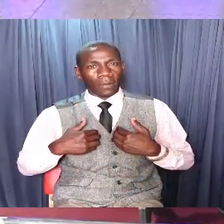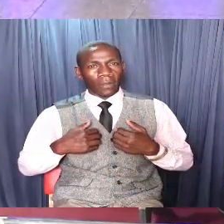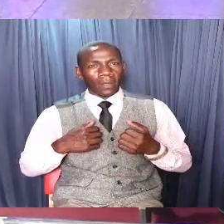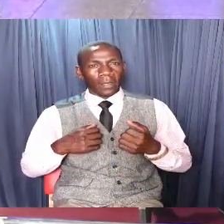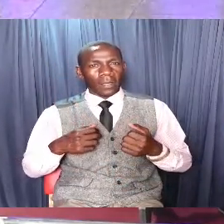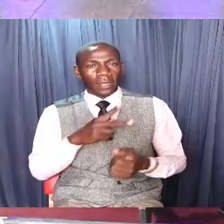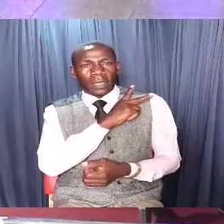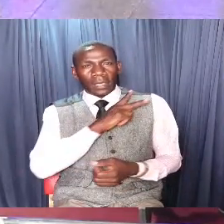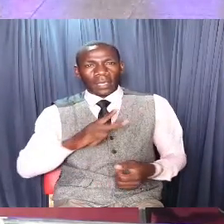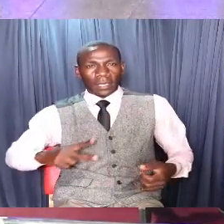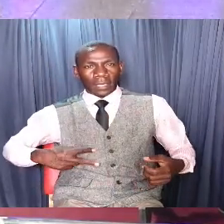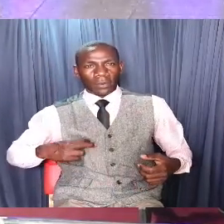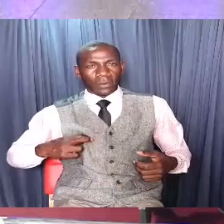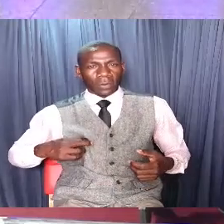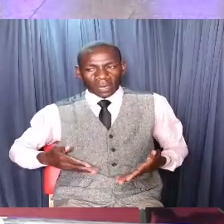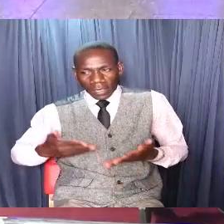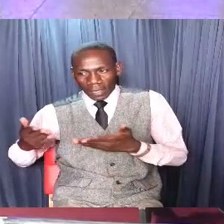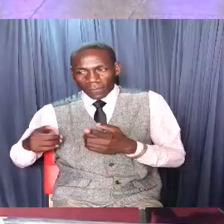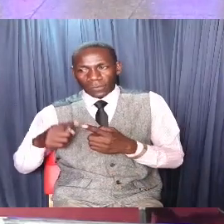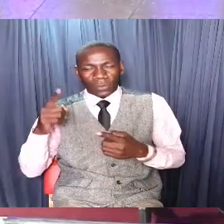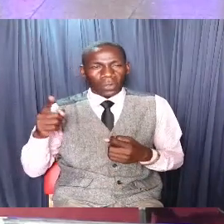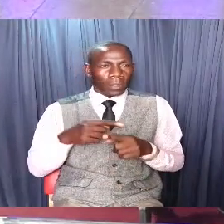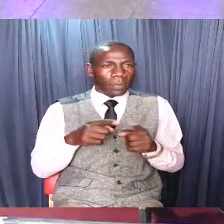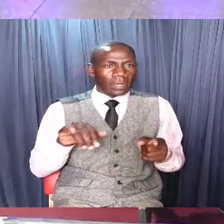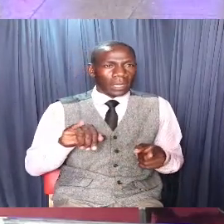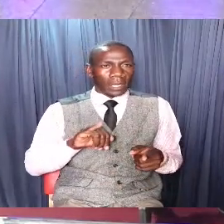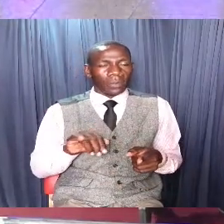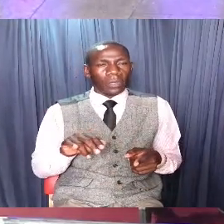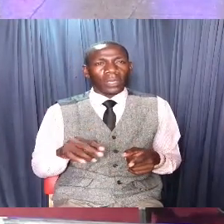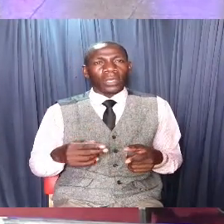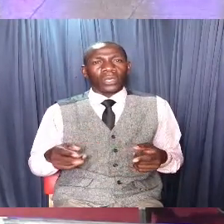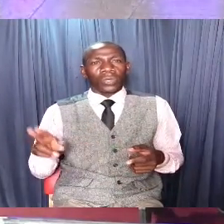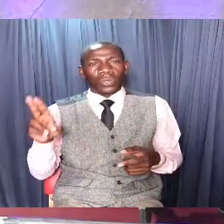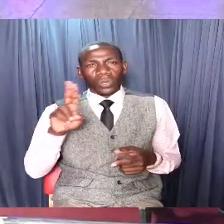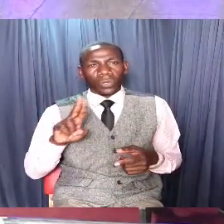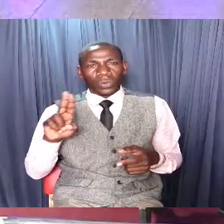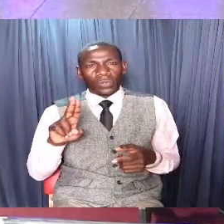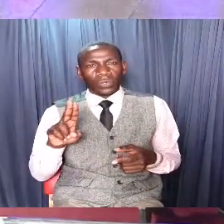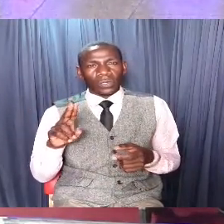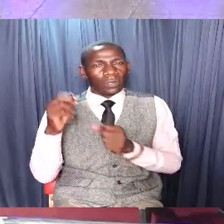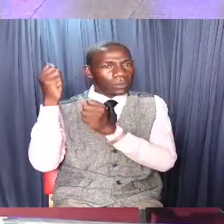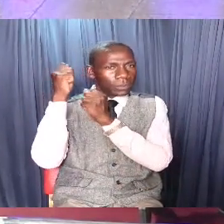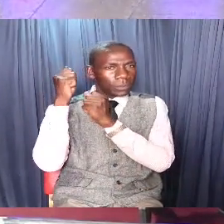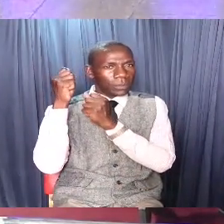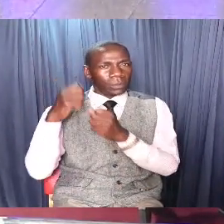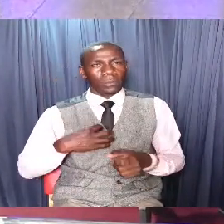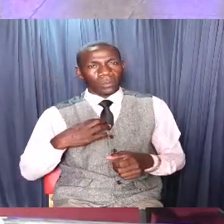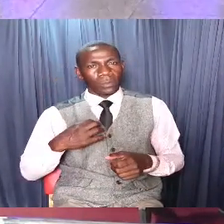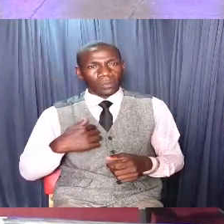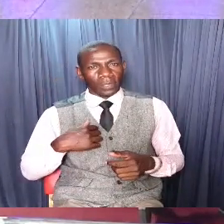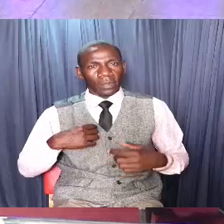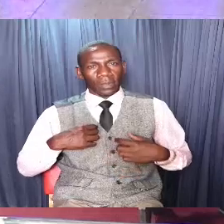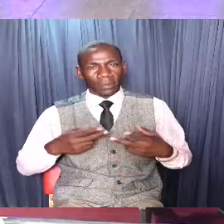nguo za kifalme. You'll just go with the kingship attire. Lakini mimi nitavaa zile za vita, si ndio? But I'll wear the wewe uende na nguo zako tu zile